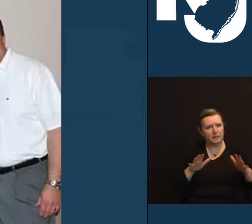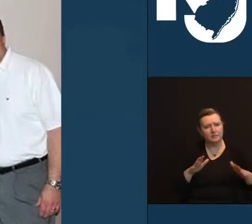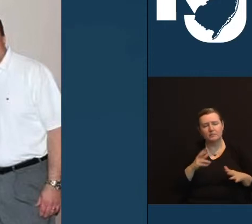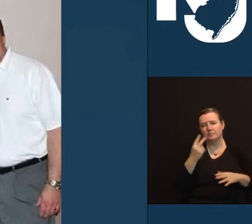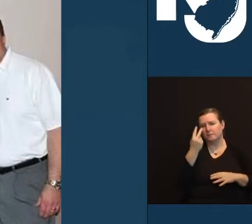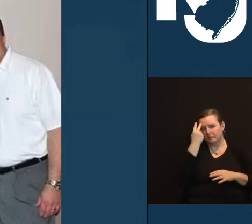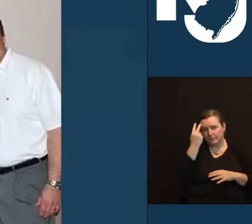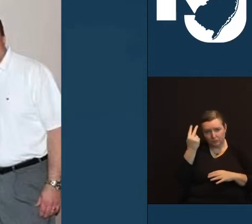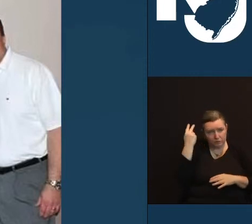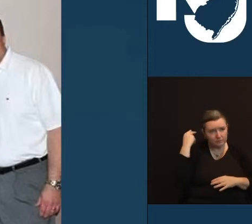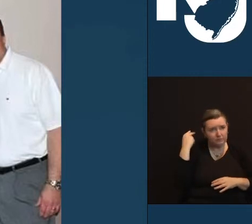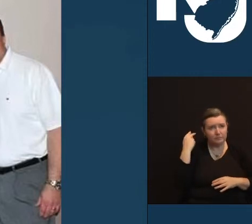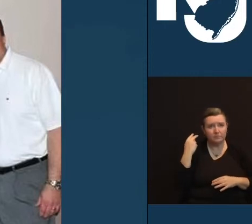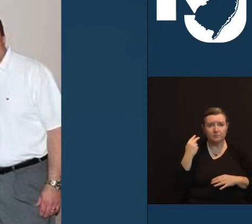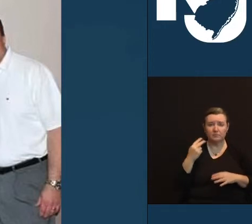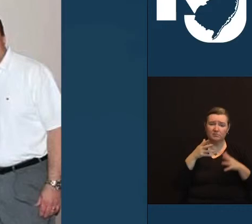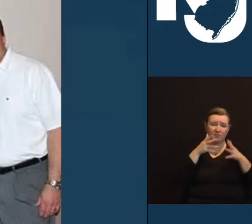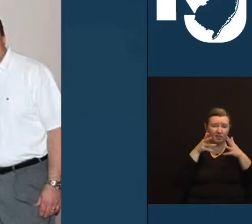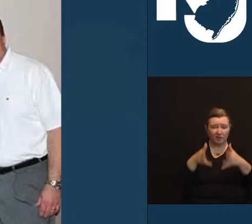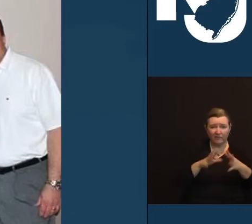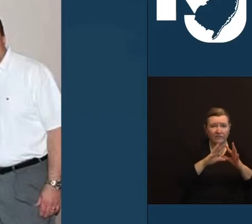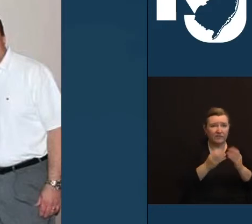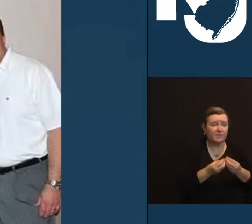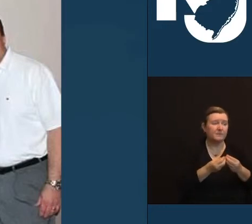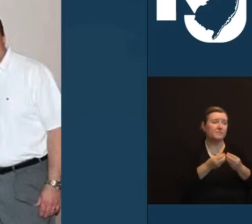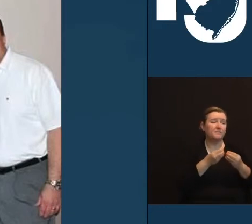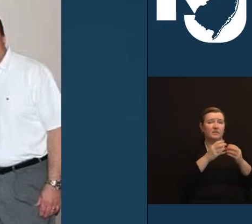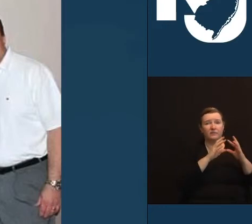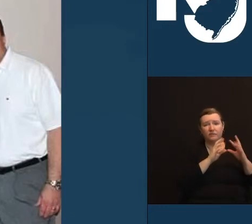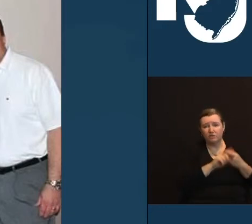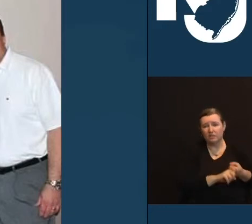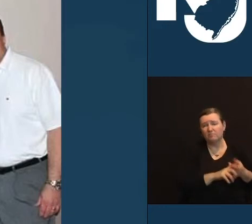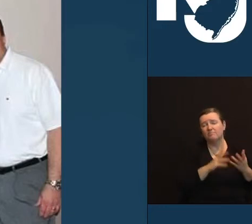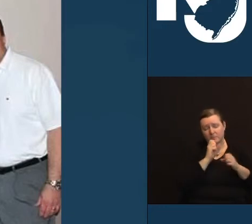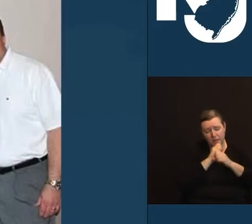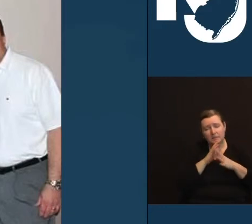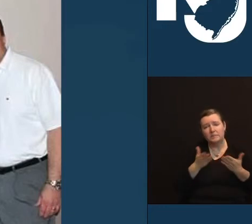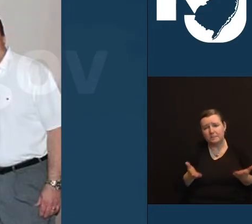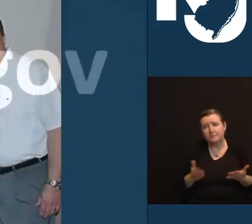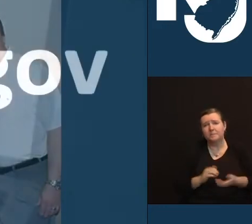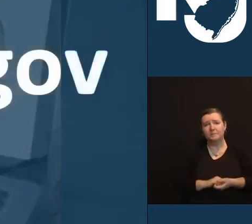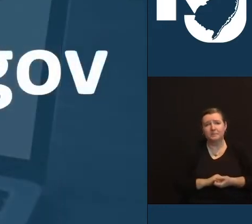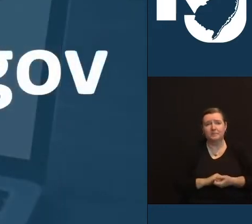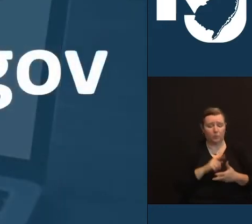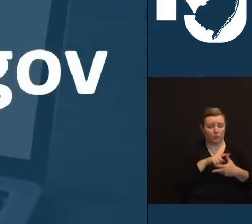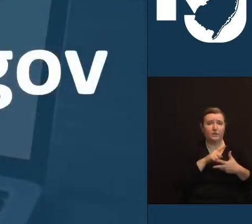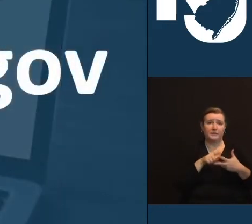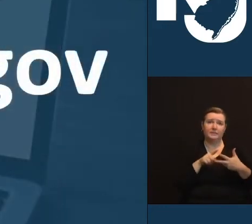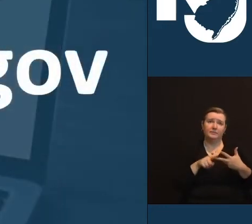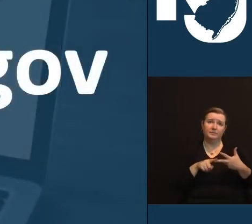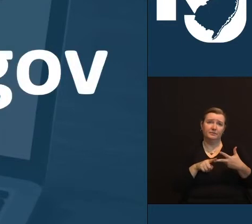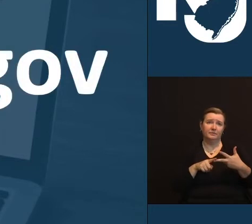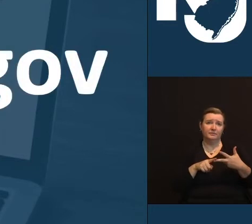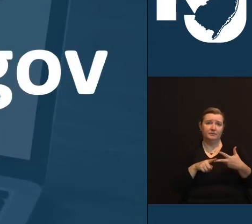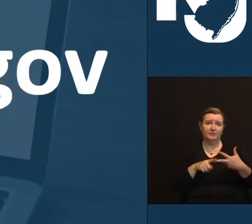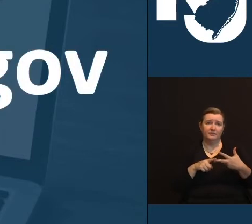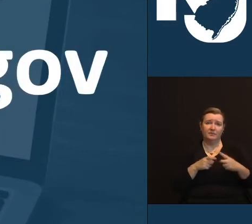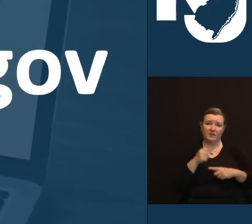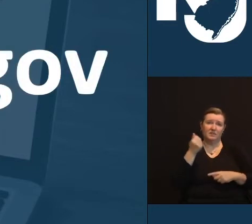Rosalie, and God bless you and watch over you. So those are 3 of the more than 17,000 reasons